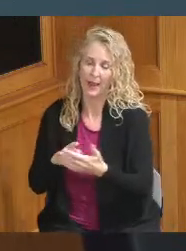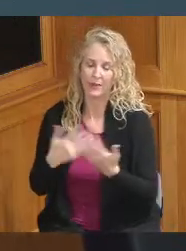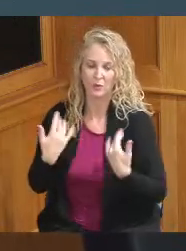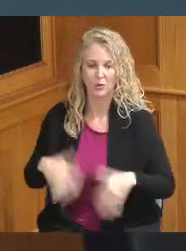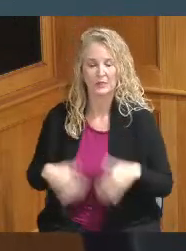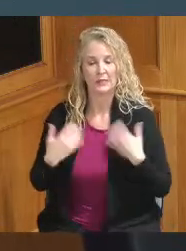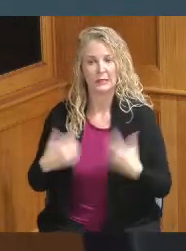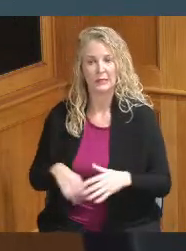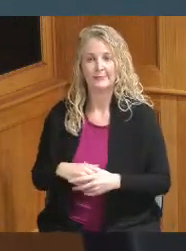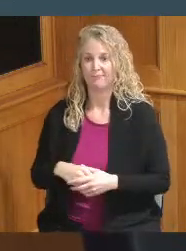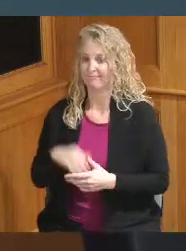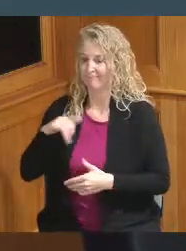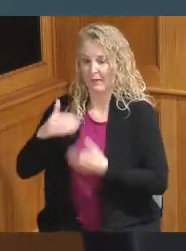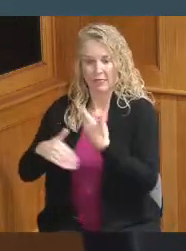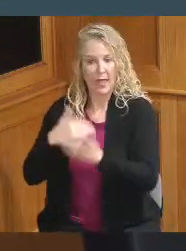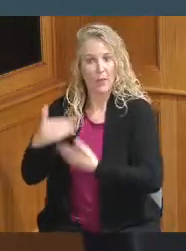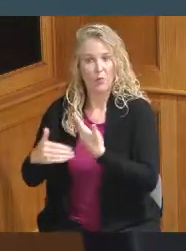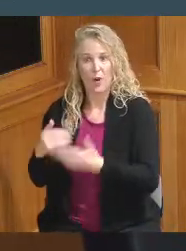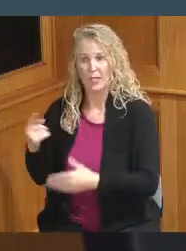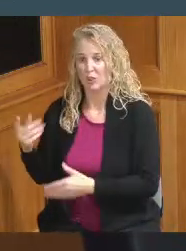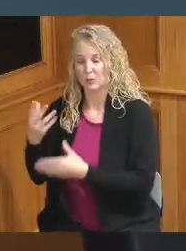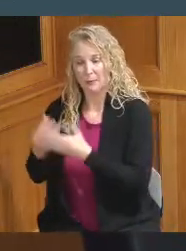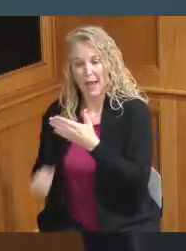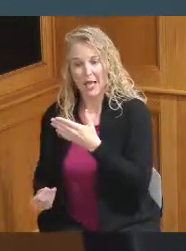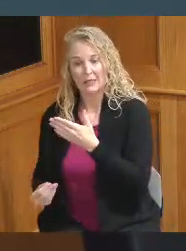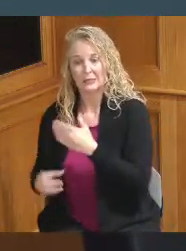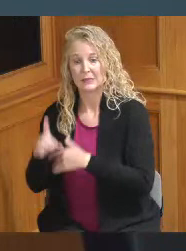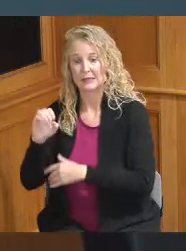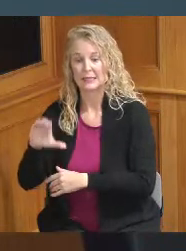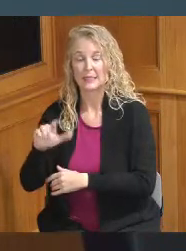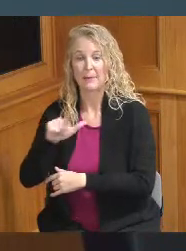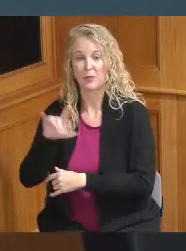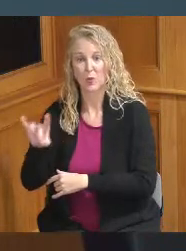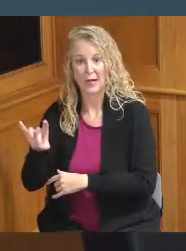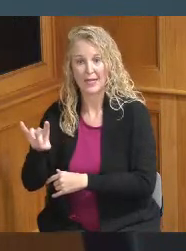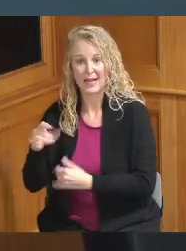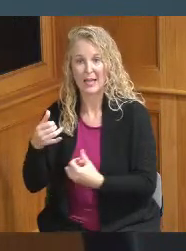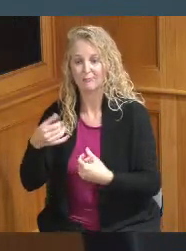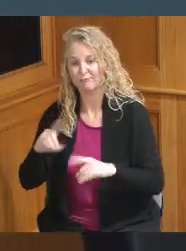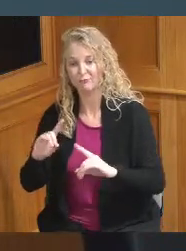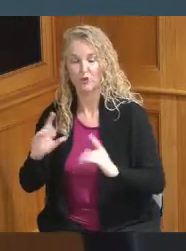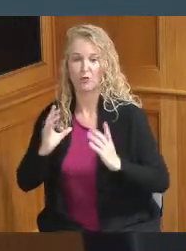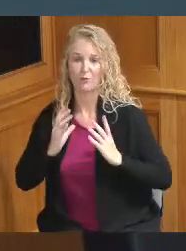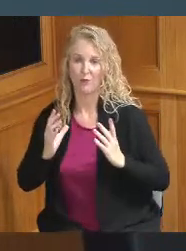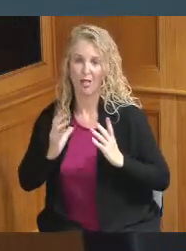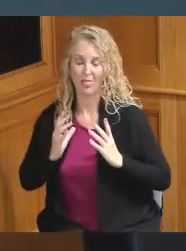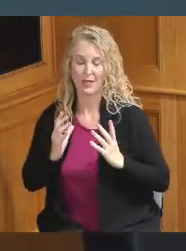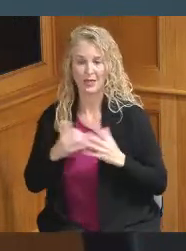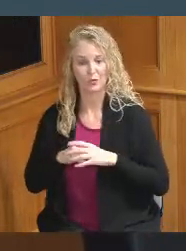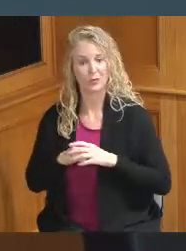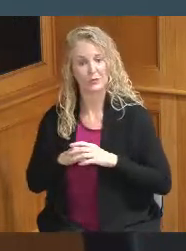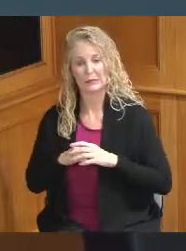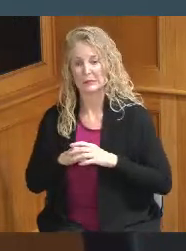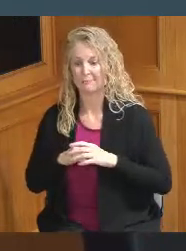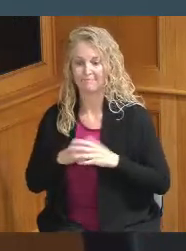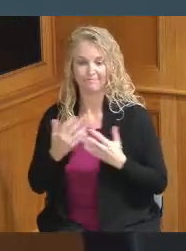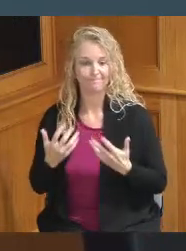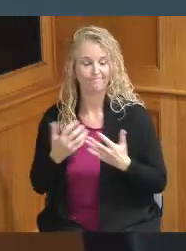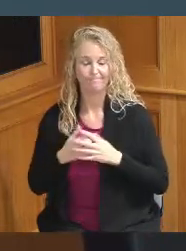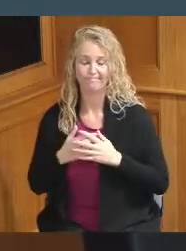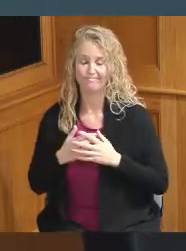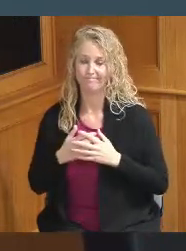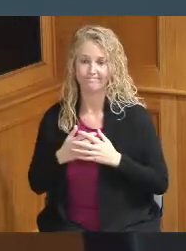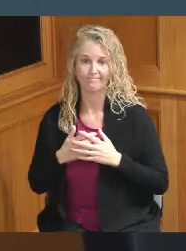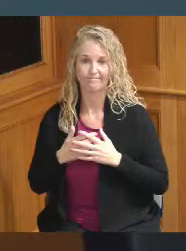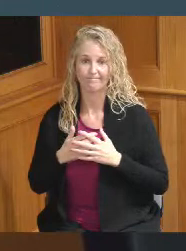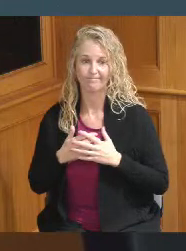And just going through that, she passed away on December 28th in the holiday season. And so a lot